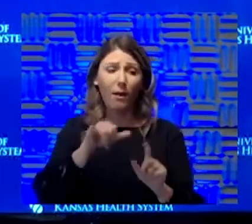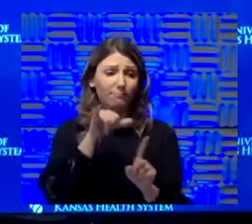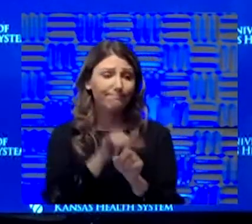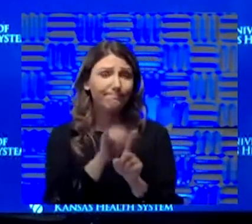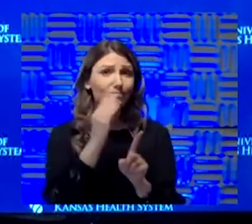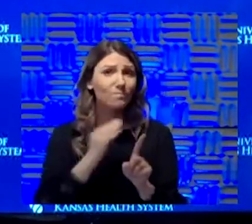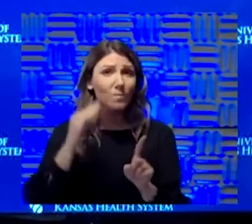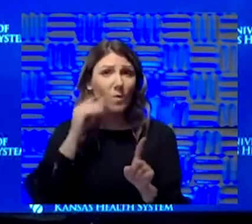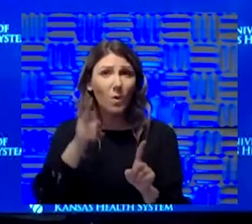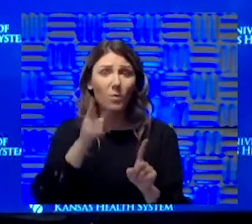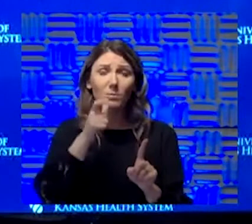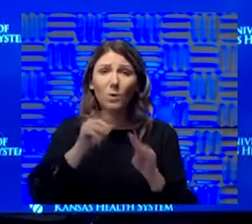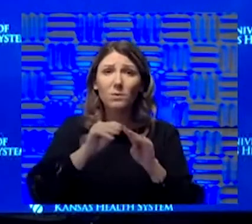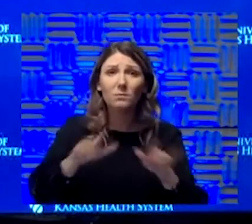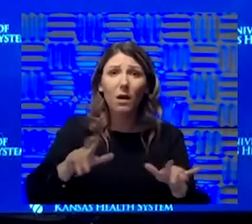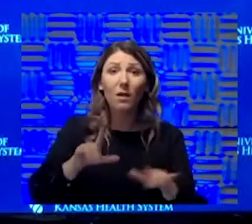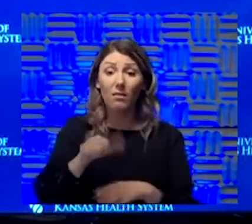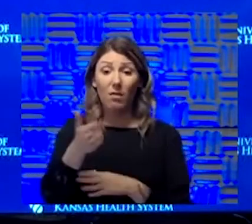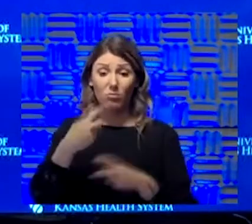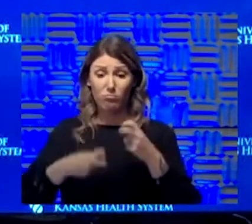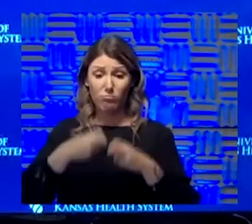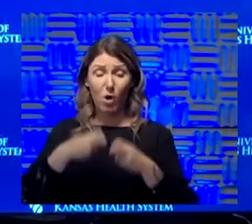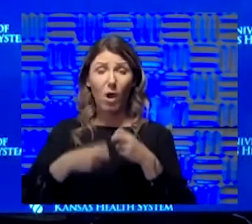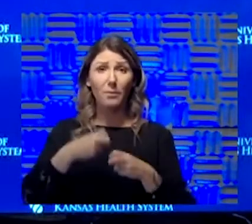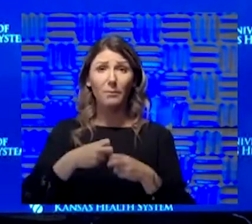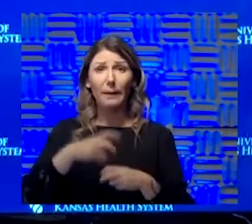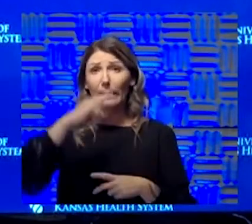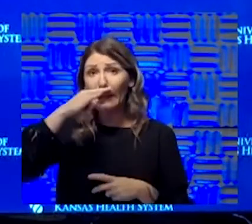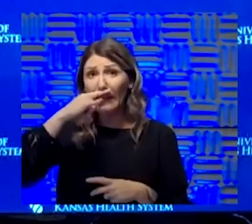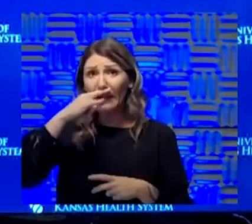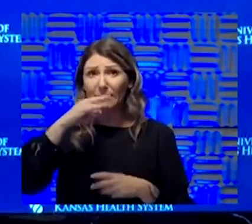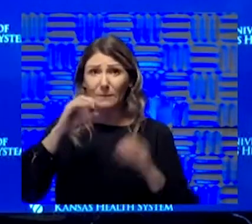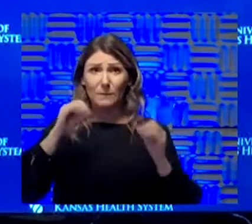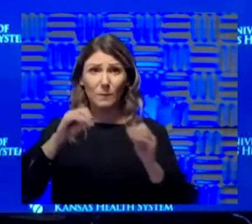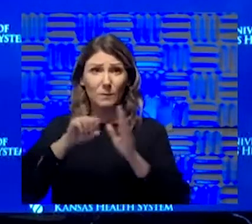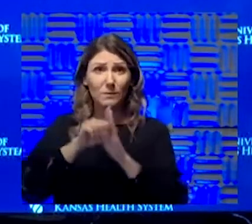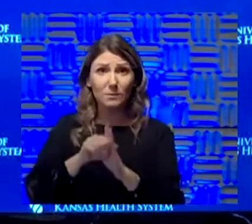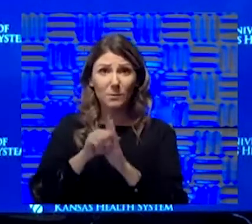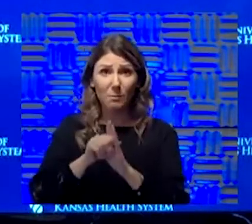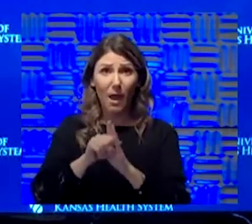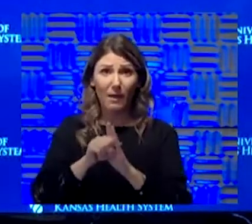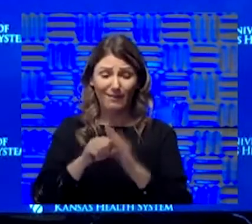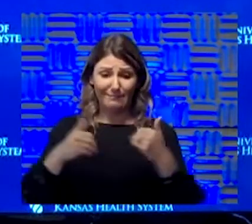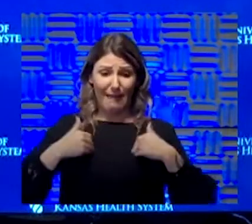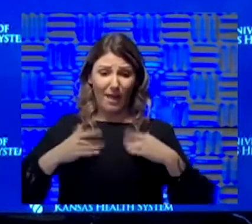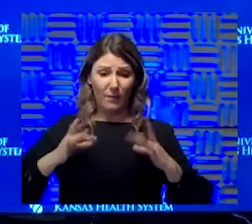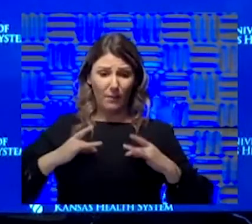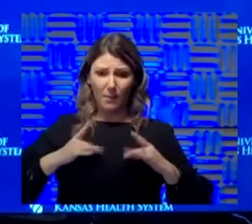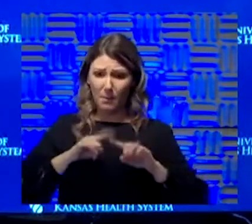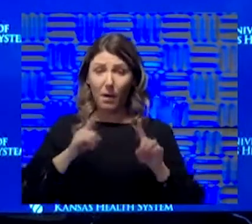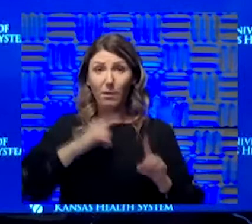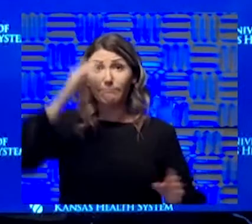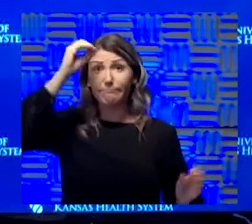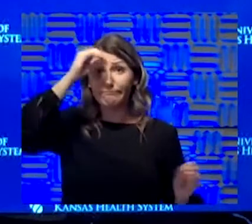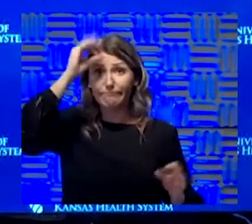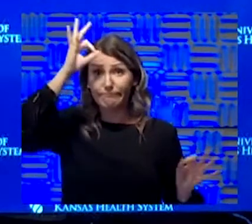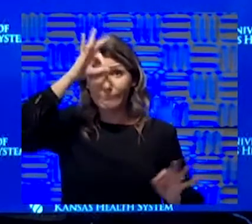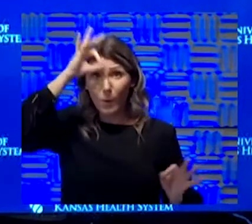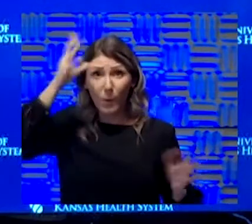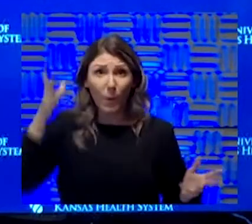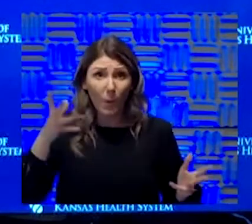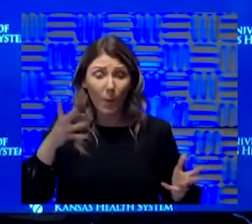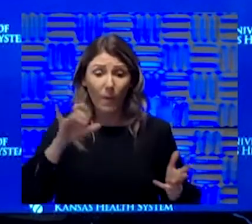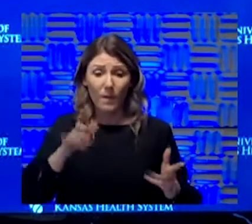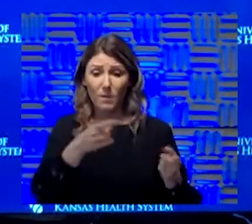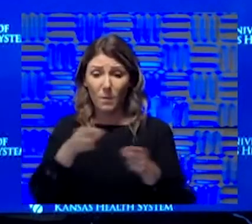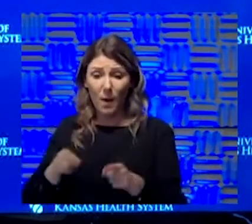it. The other problem is that because kids are asymptomatic carriers so frequently, that's one of the biggest things that I think has happened. With the